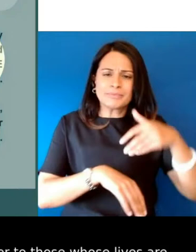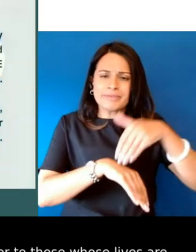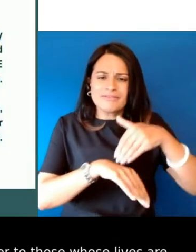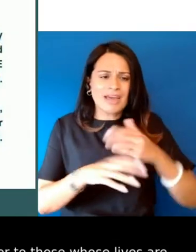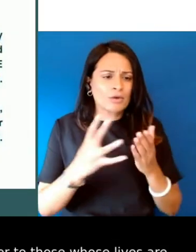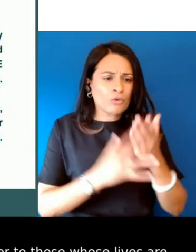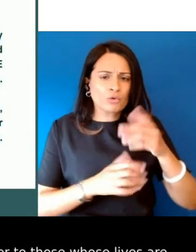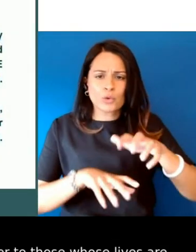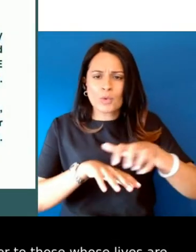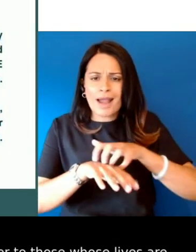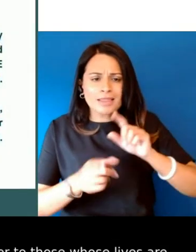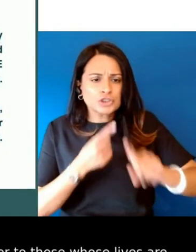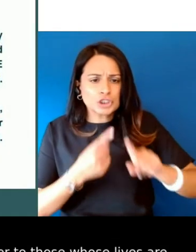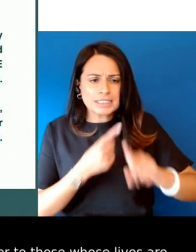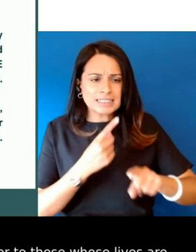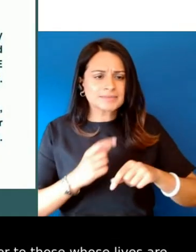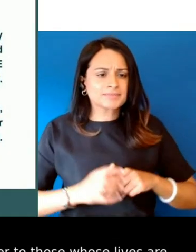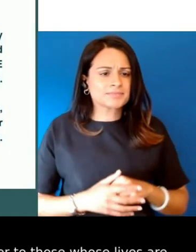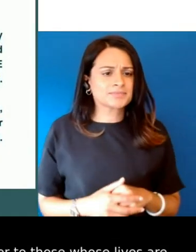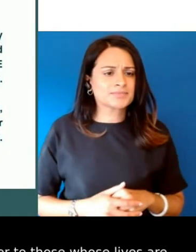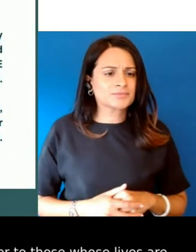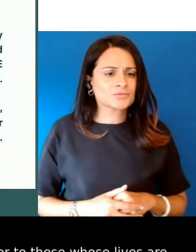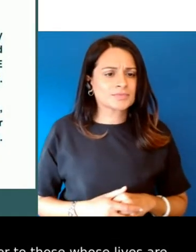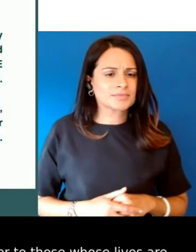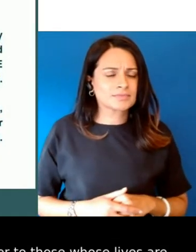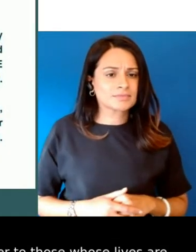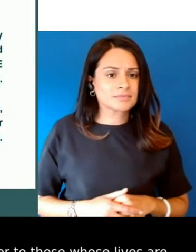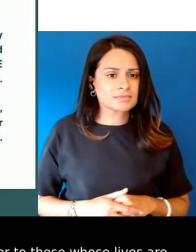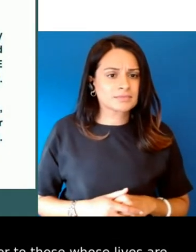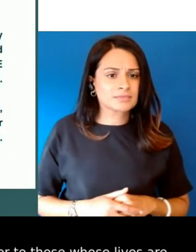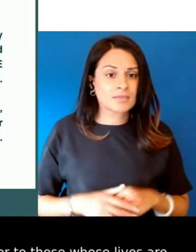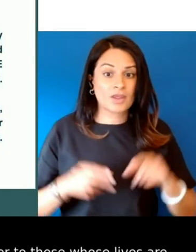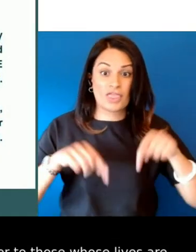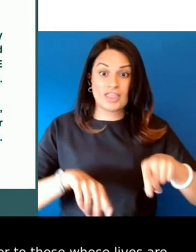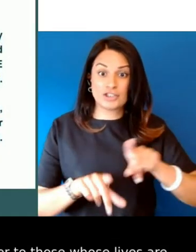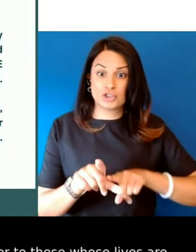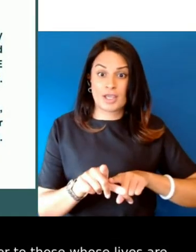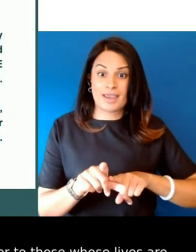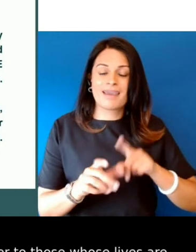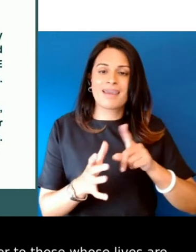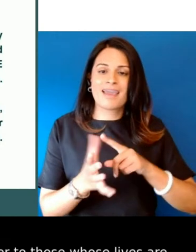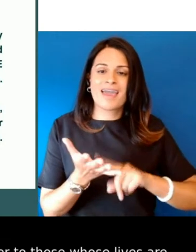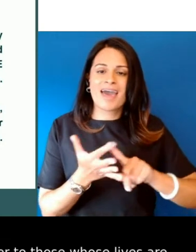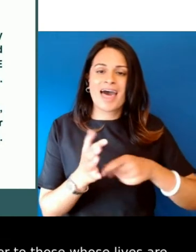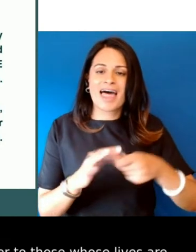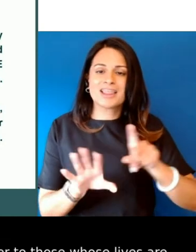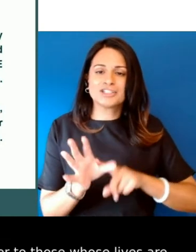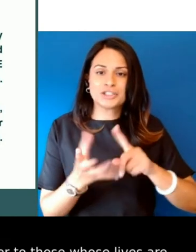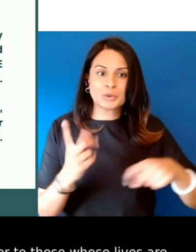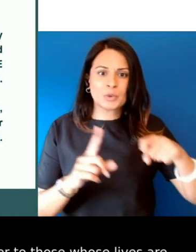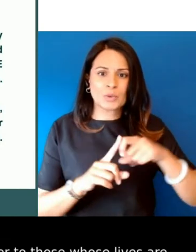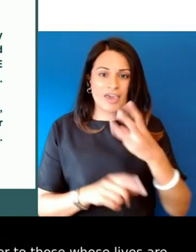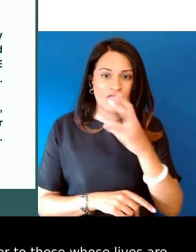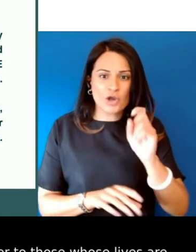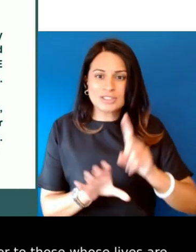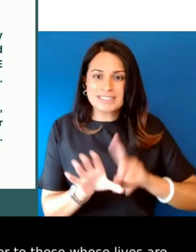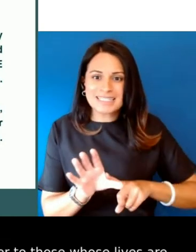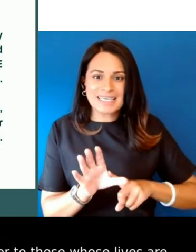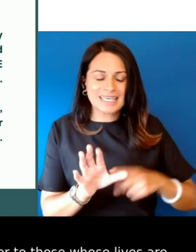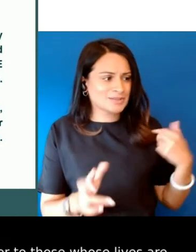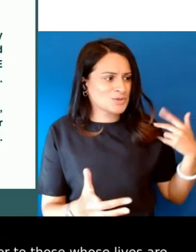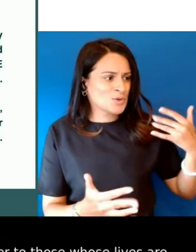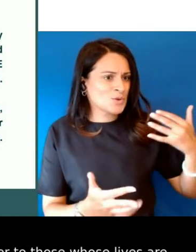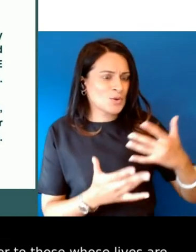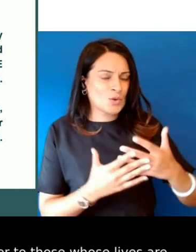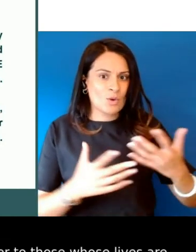so as uk celebrated this year its 30th anniversary a very special um milestone